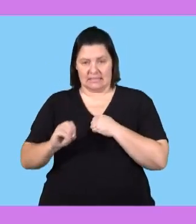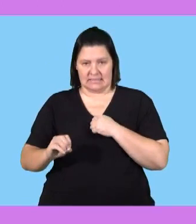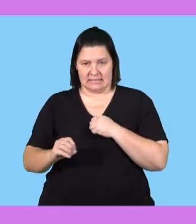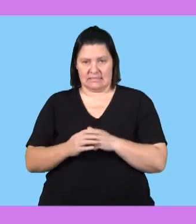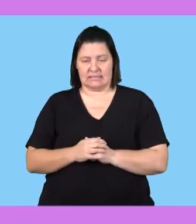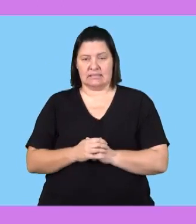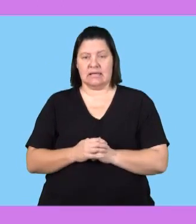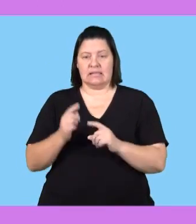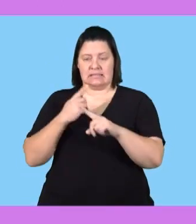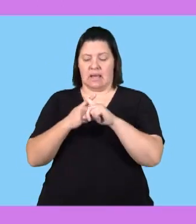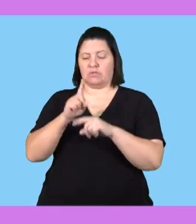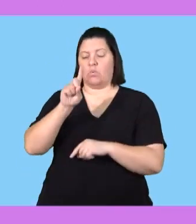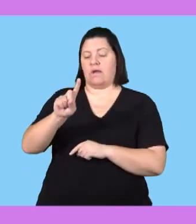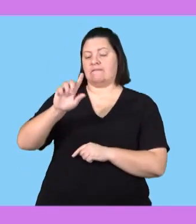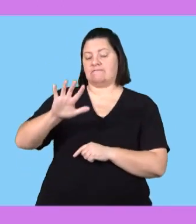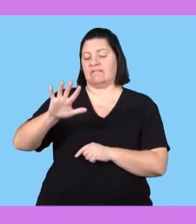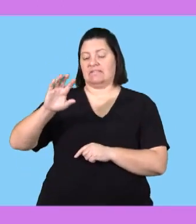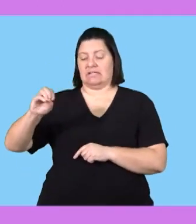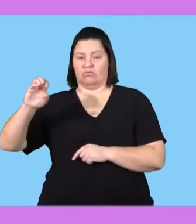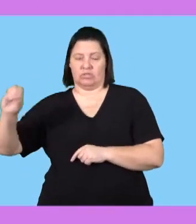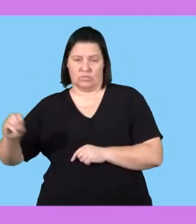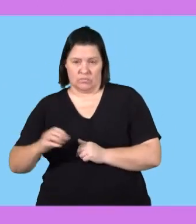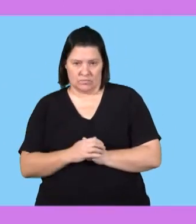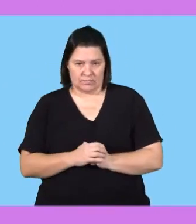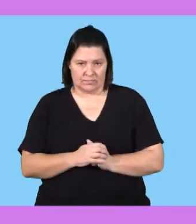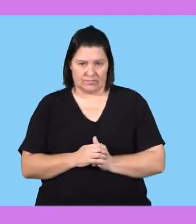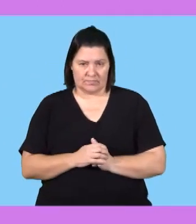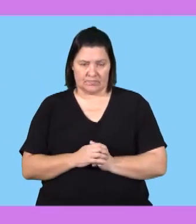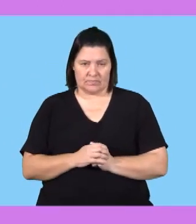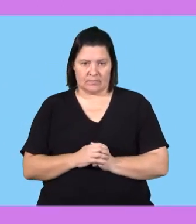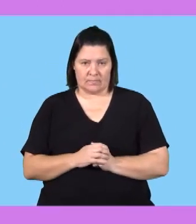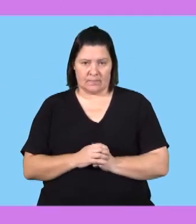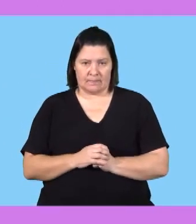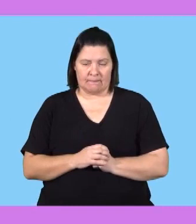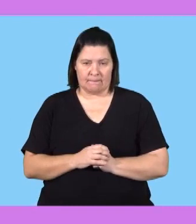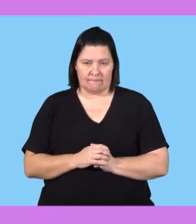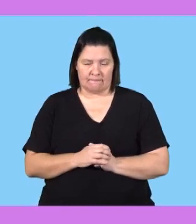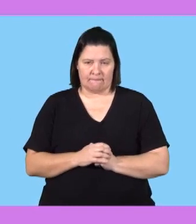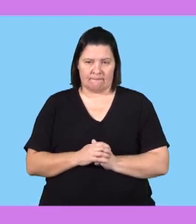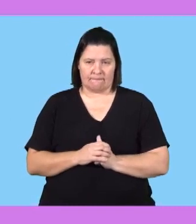be represented as 20 out of 100. And then we multiply it as